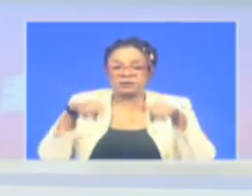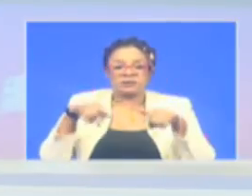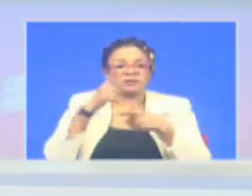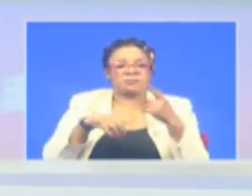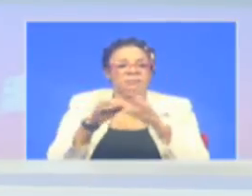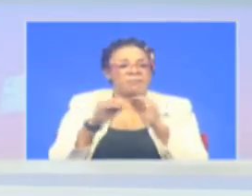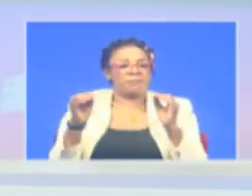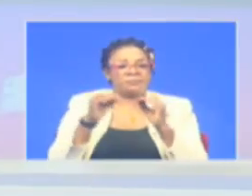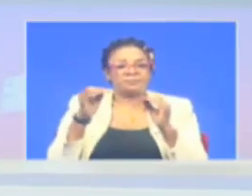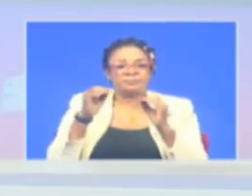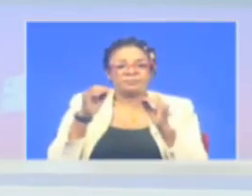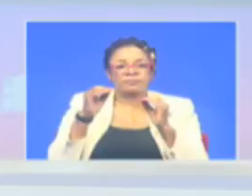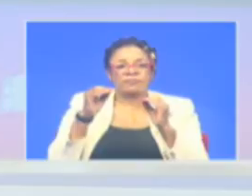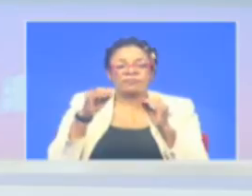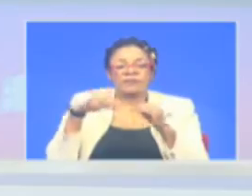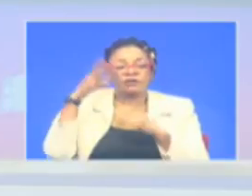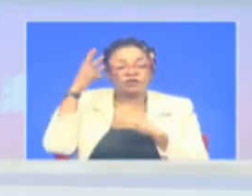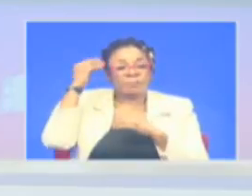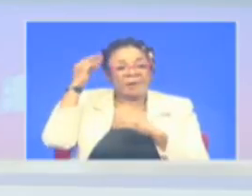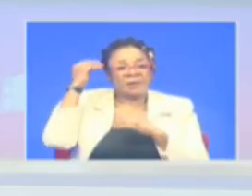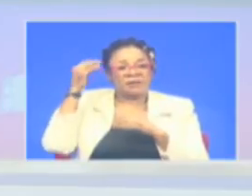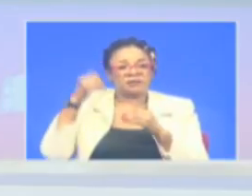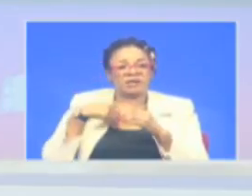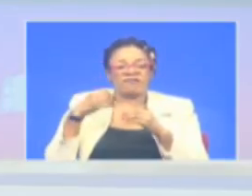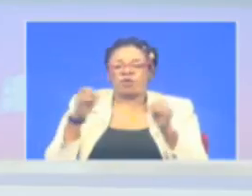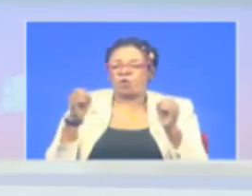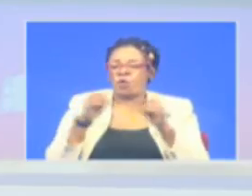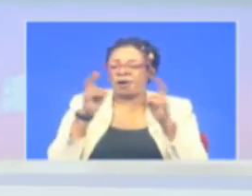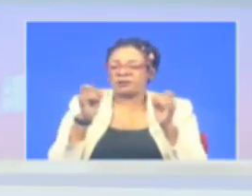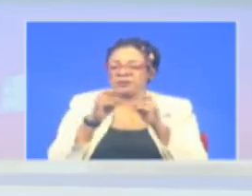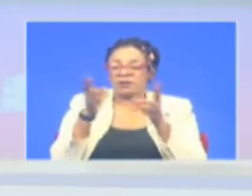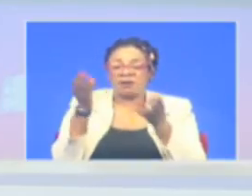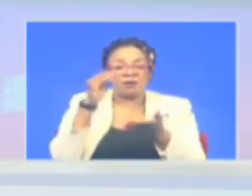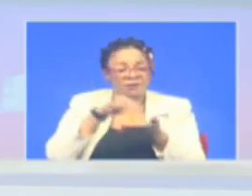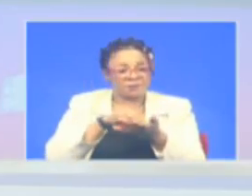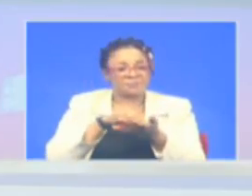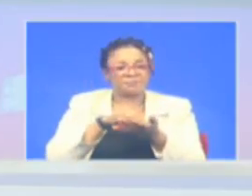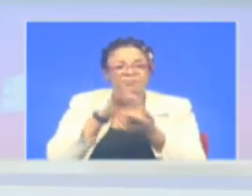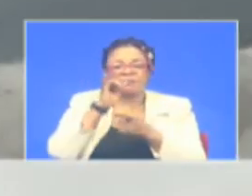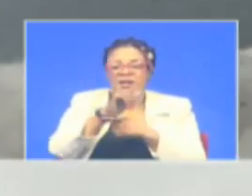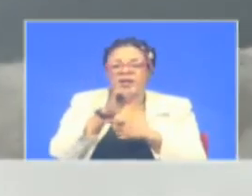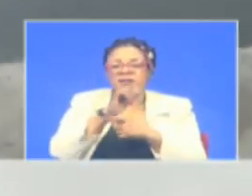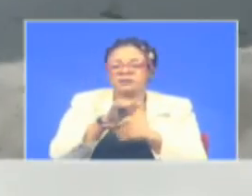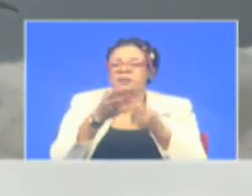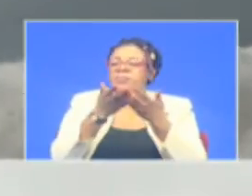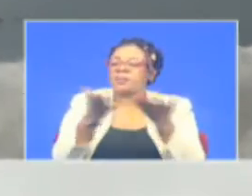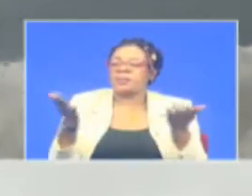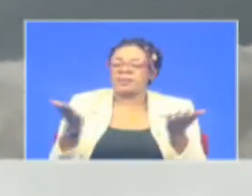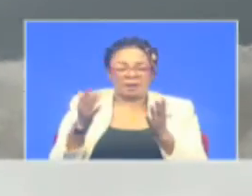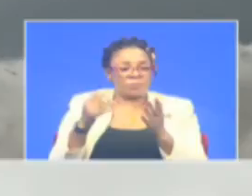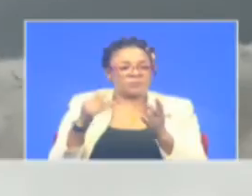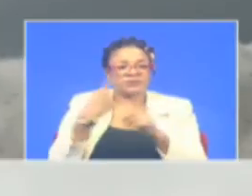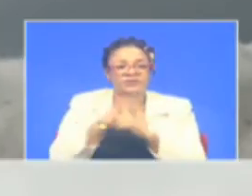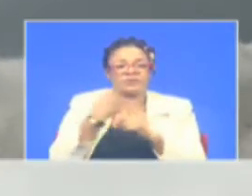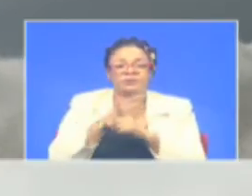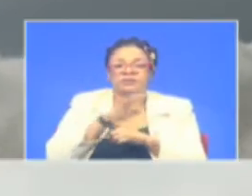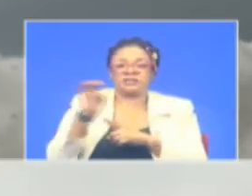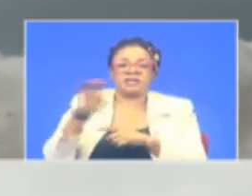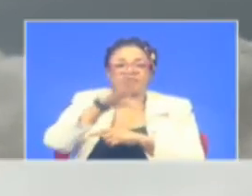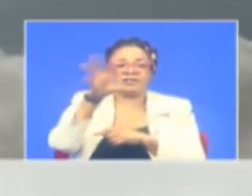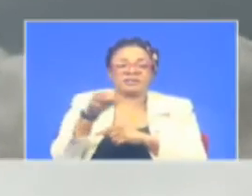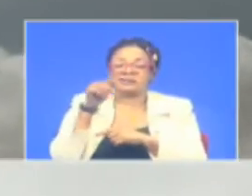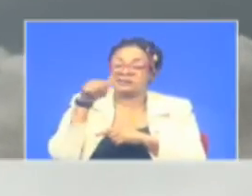faces a fresh desert locust storm. The pests have been overwhelming several other East African countries this